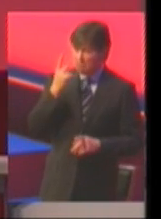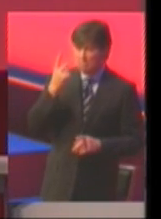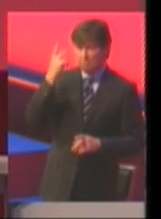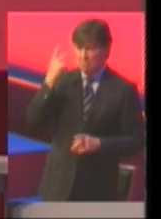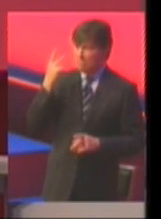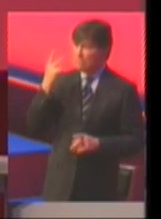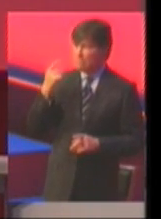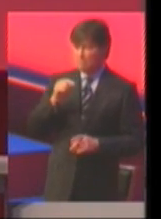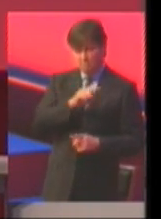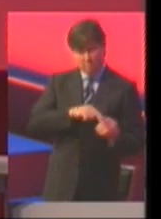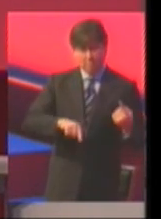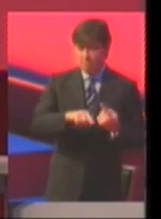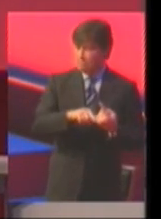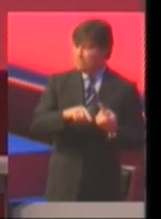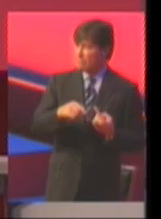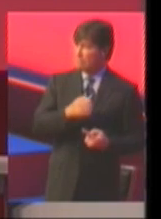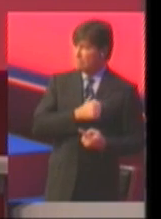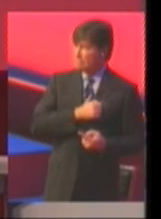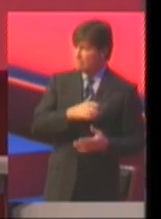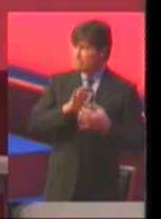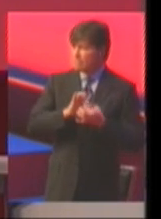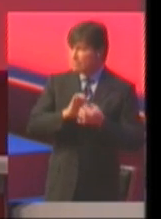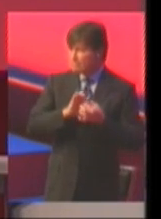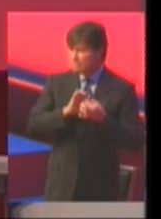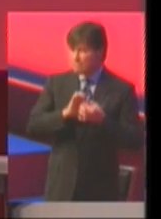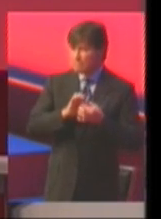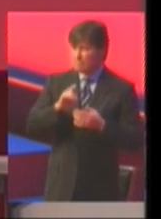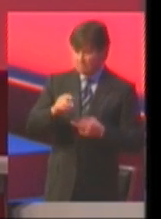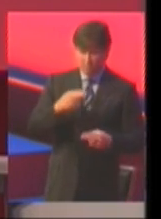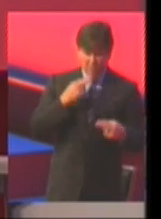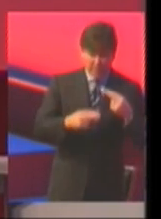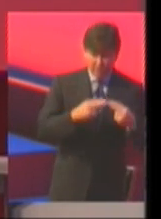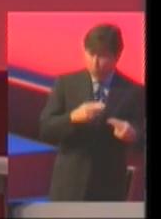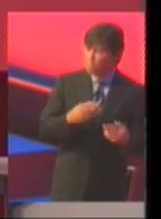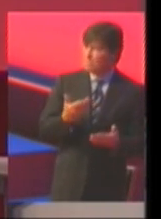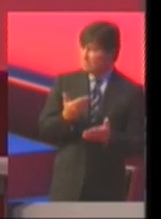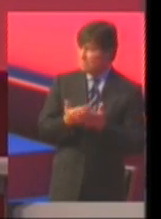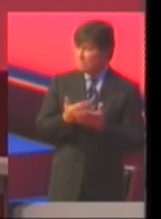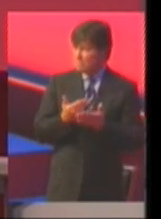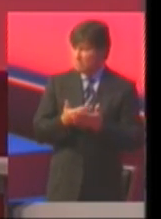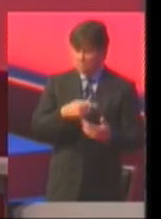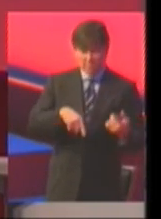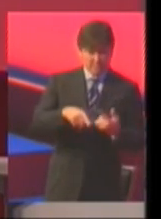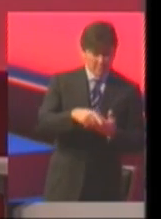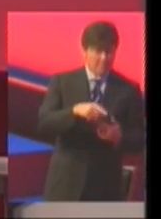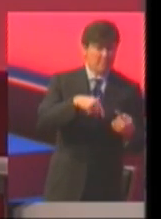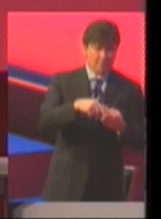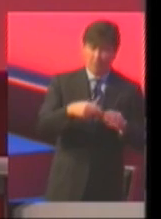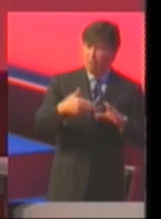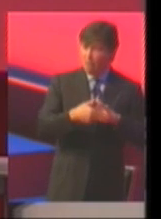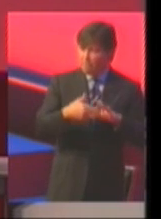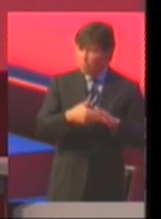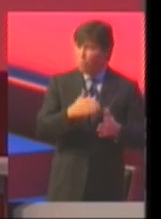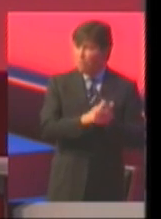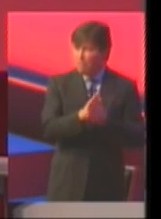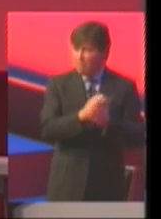what unites those discrete but related challenges of food, of fuel, and of finance. Certainly